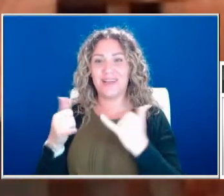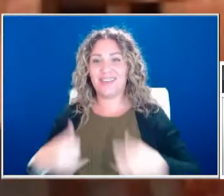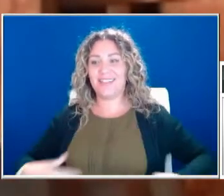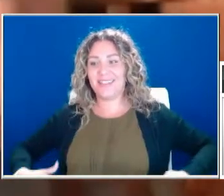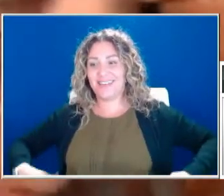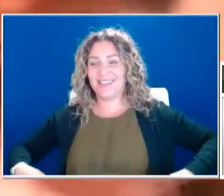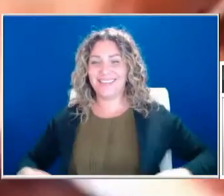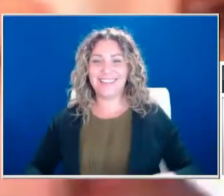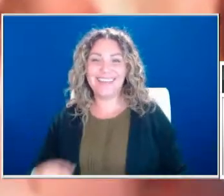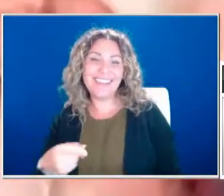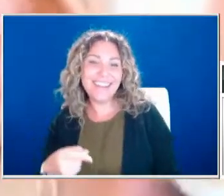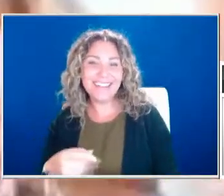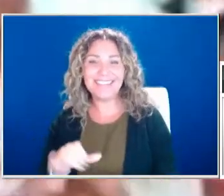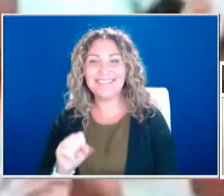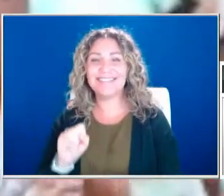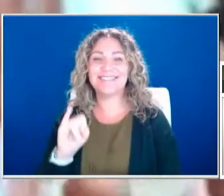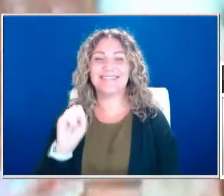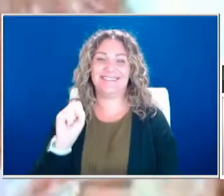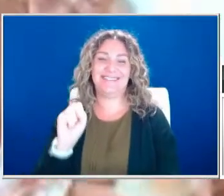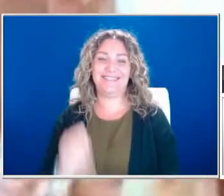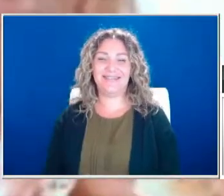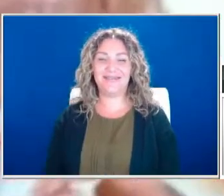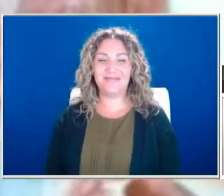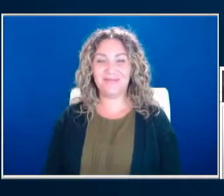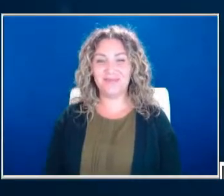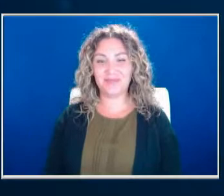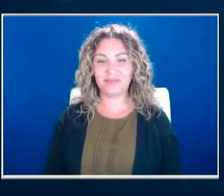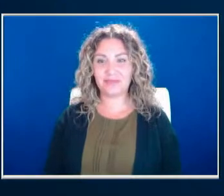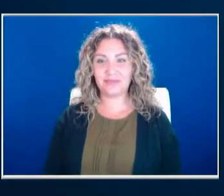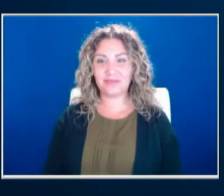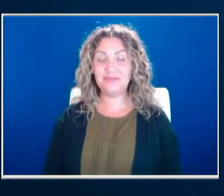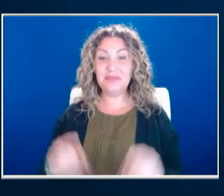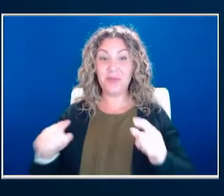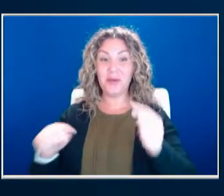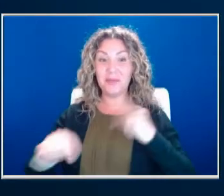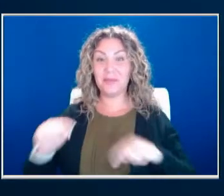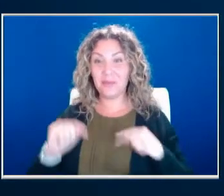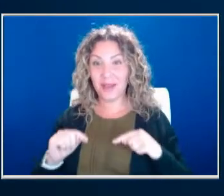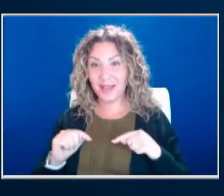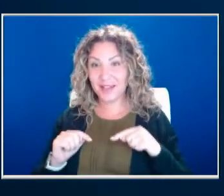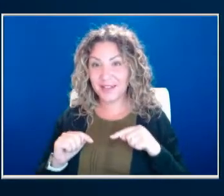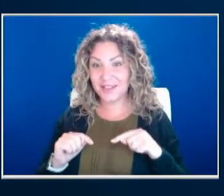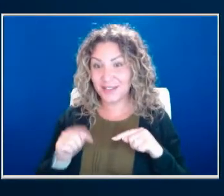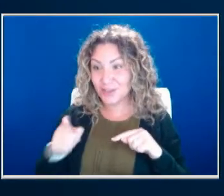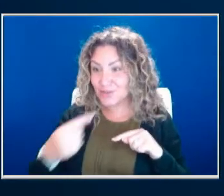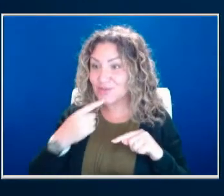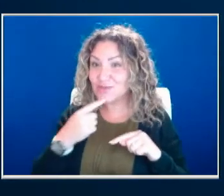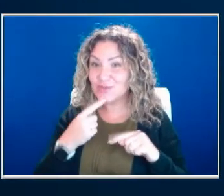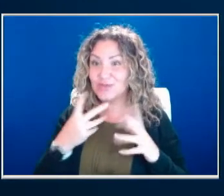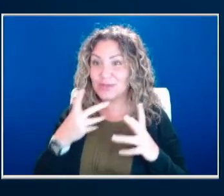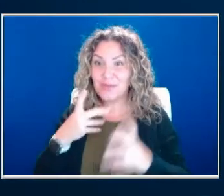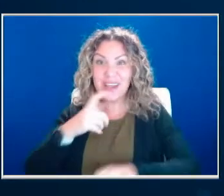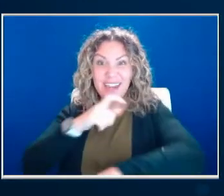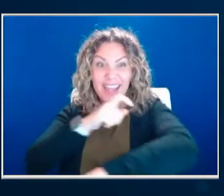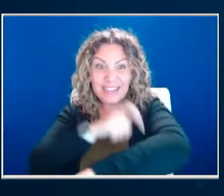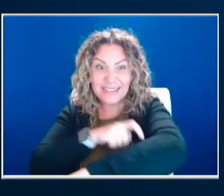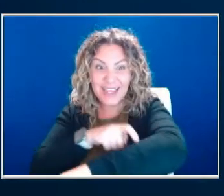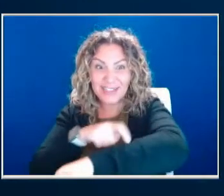There she is. There she is. Okay, so let's back it up. You said you wanted a tattoo. Is this what you